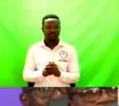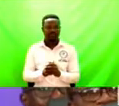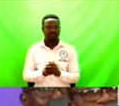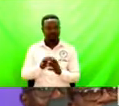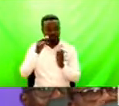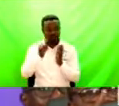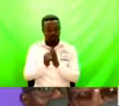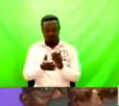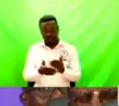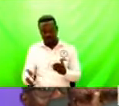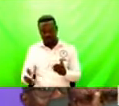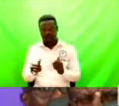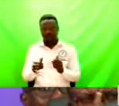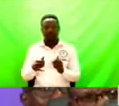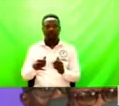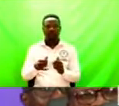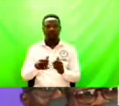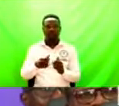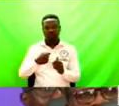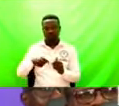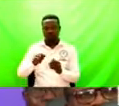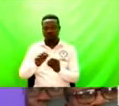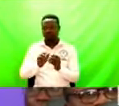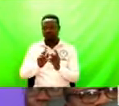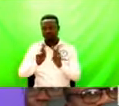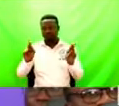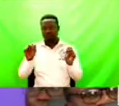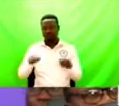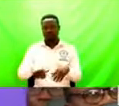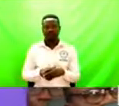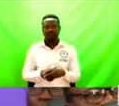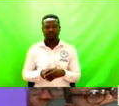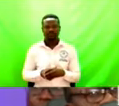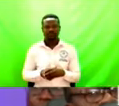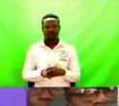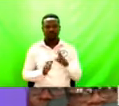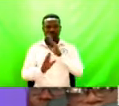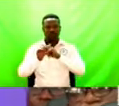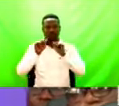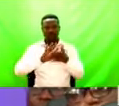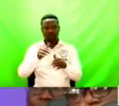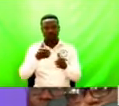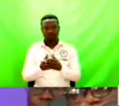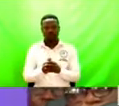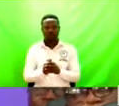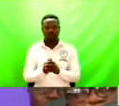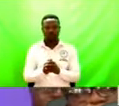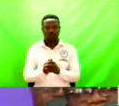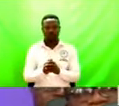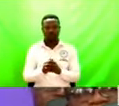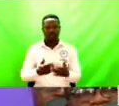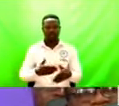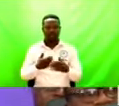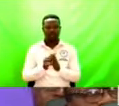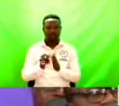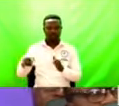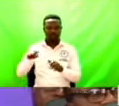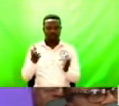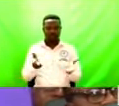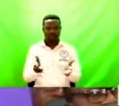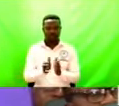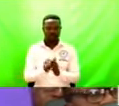they will let us see some of them and also welcome and appreciate them. God richly bless you all. We are happy you are all here,